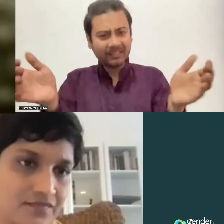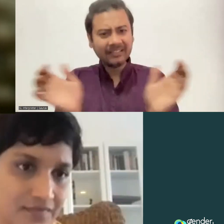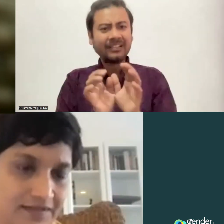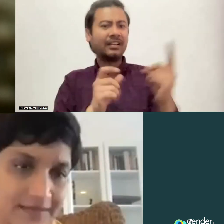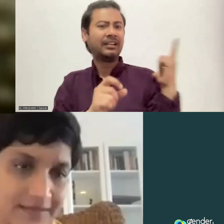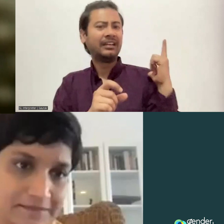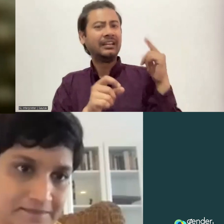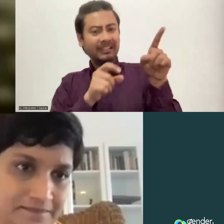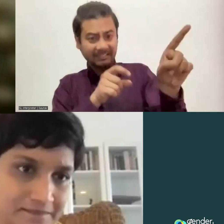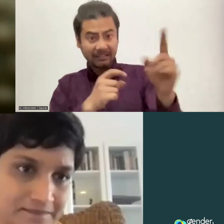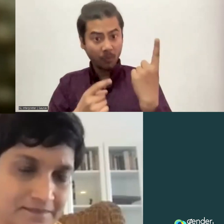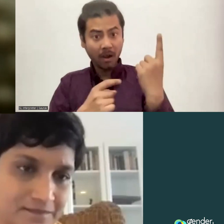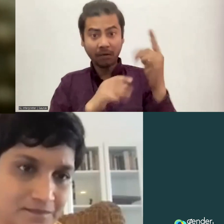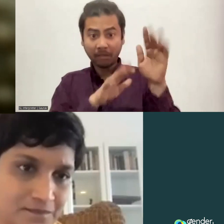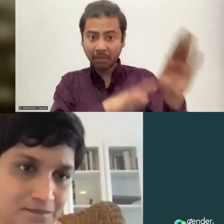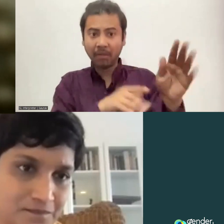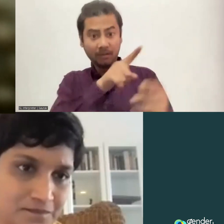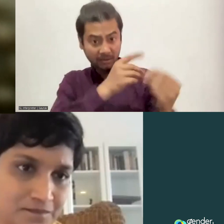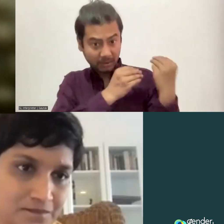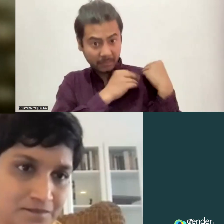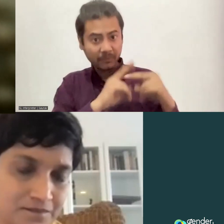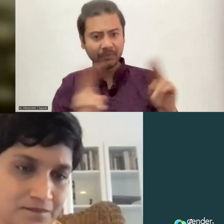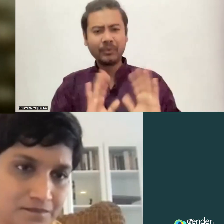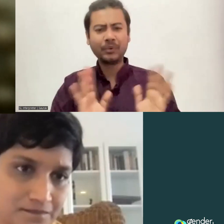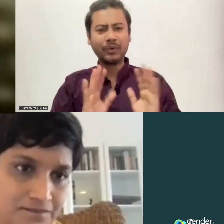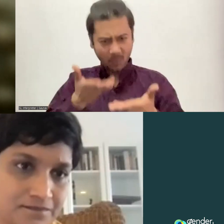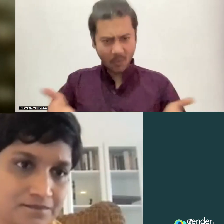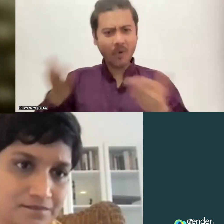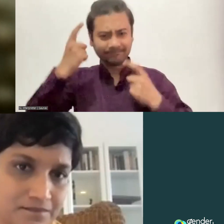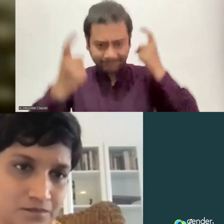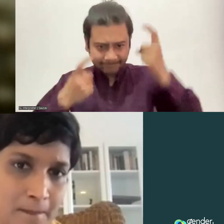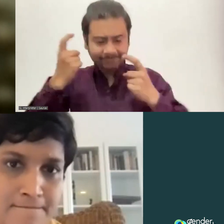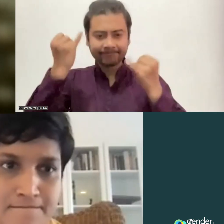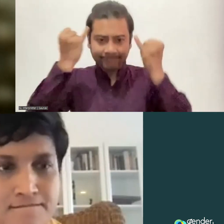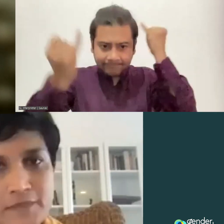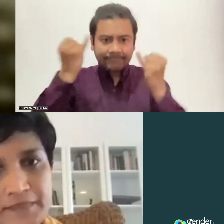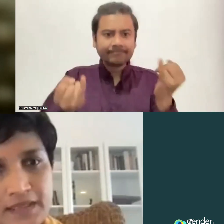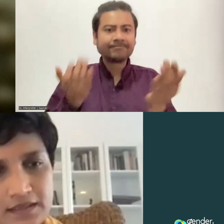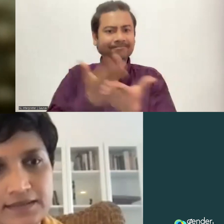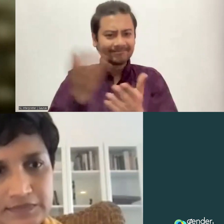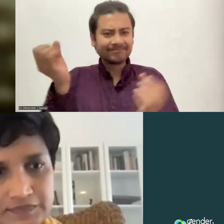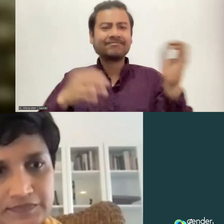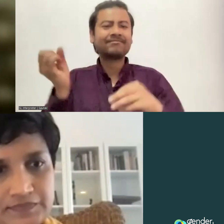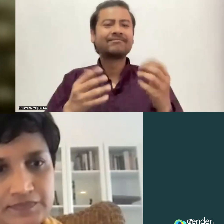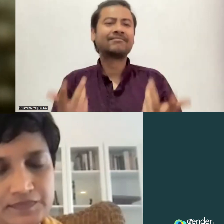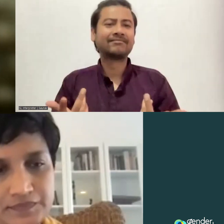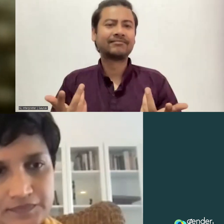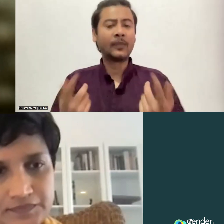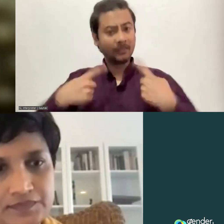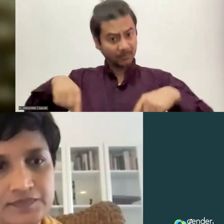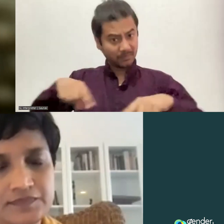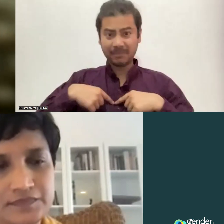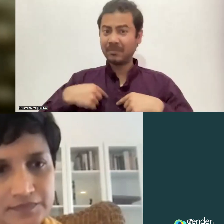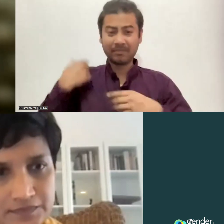right? There's always that tendency, and we're driven saying that you have to be the leader, you